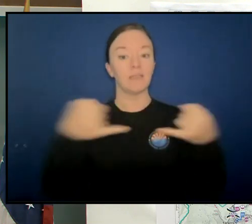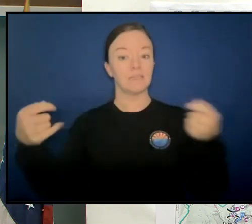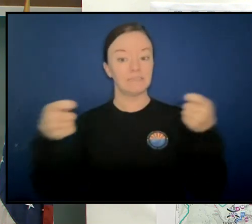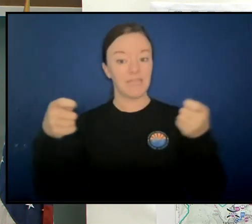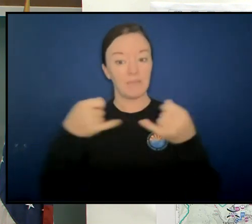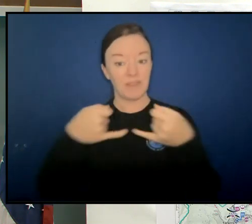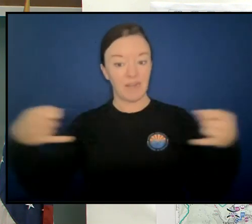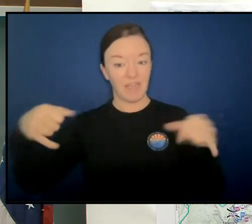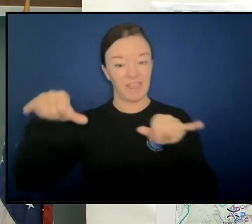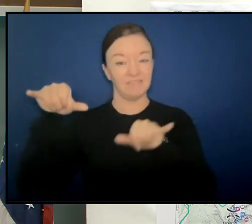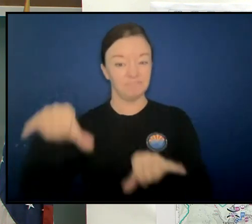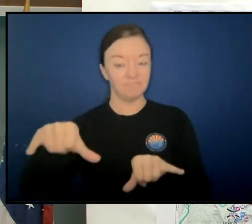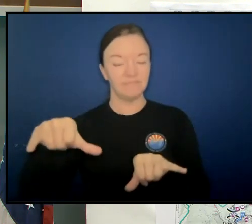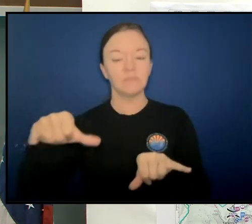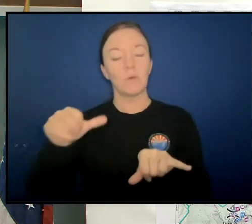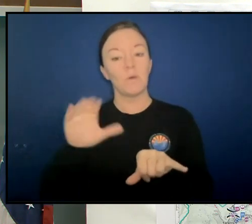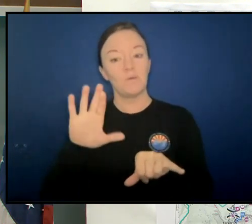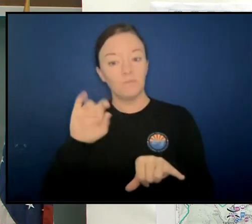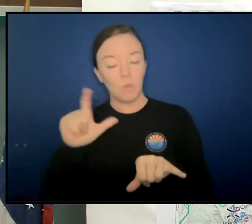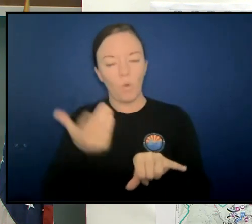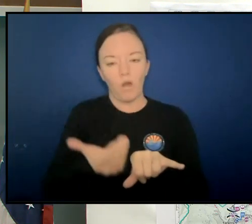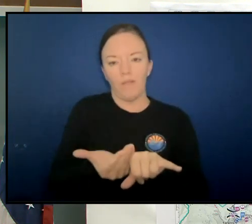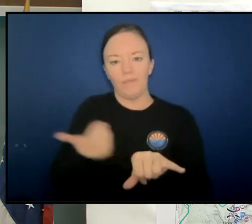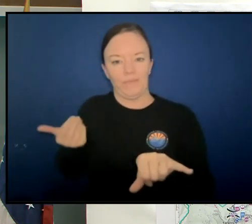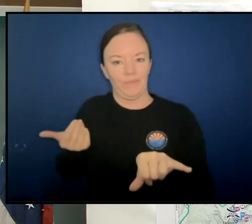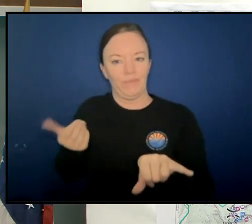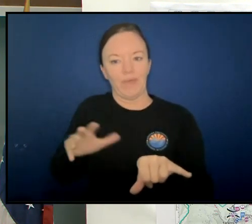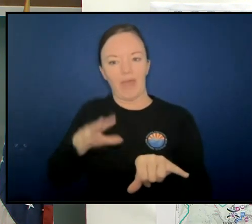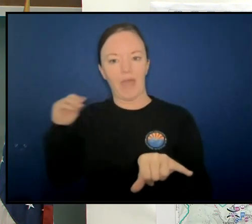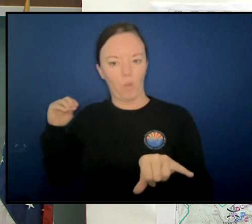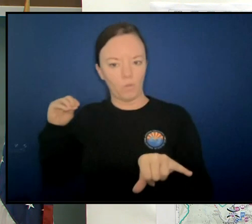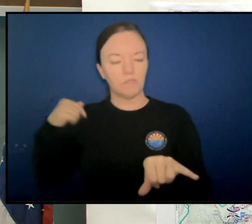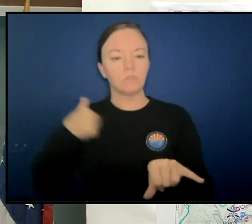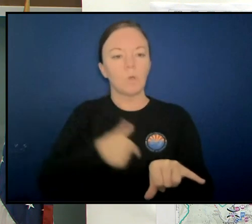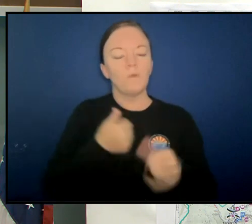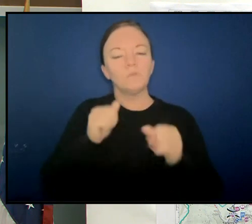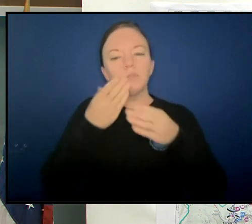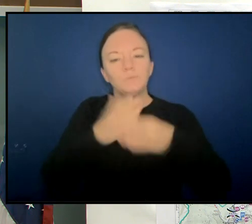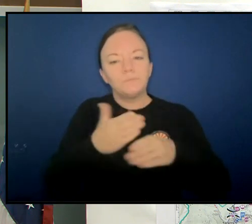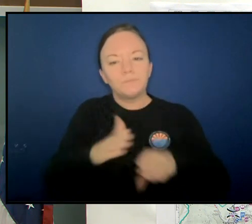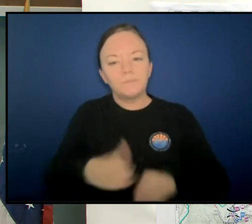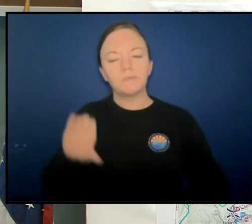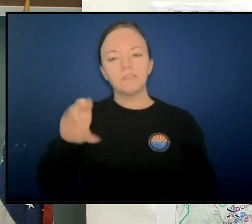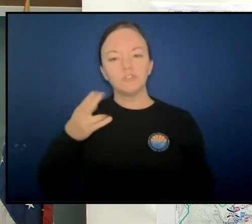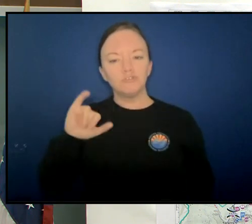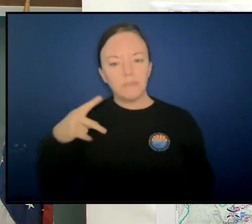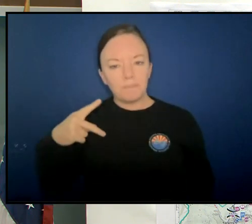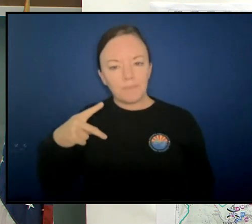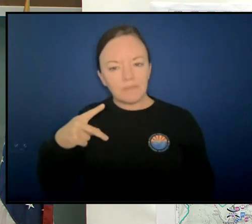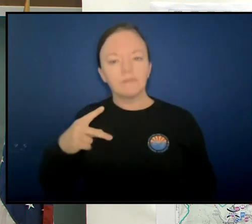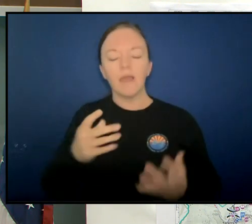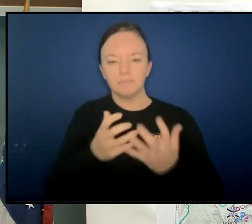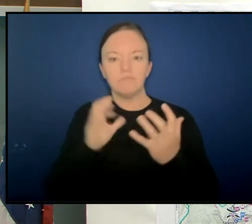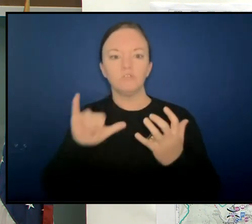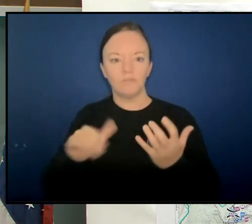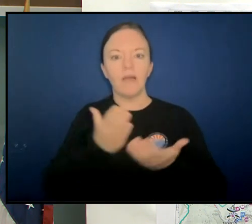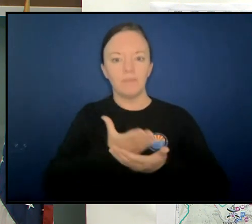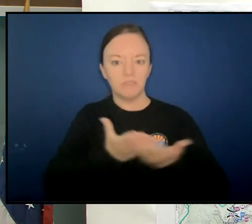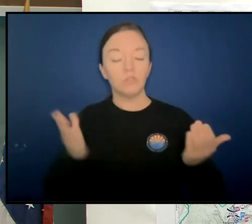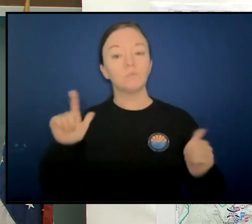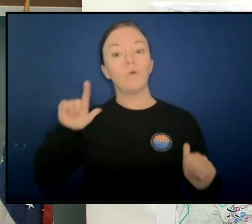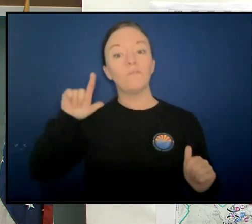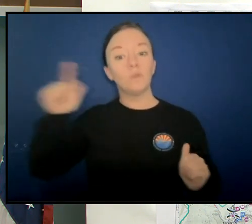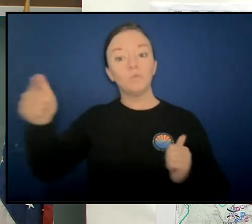so one of the things we do is we go back in there and we try to chip as much of that material as we can to reduce that fuel loading for future